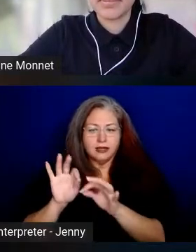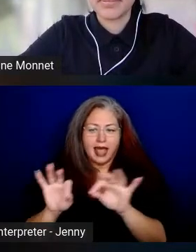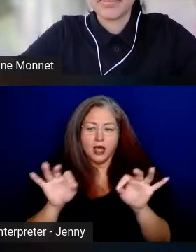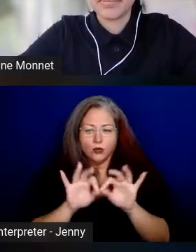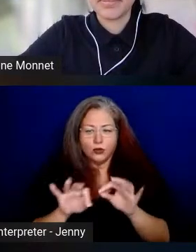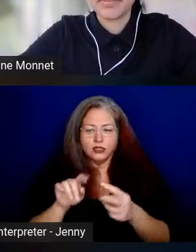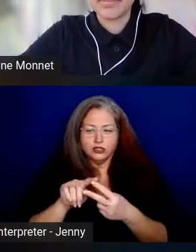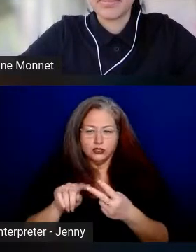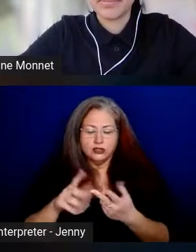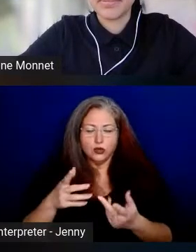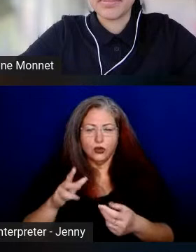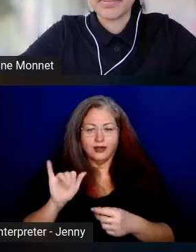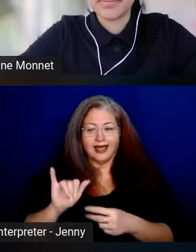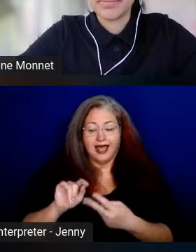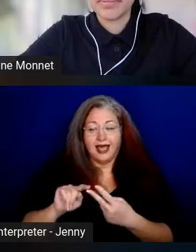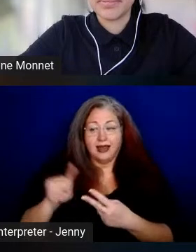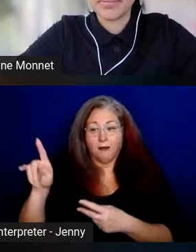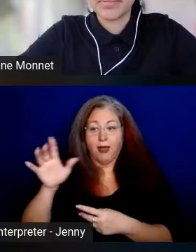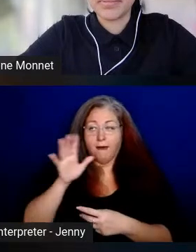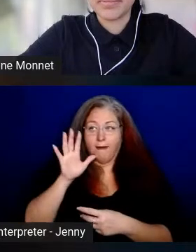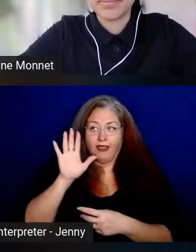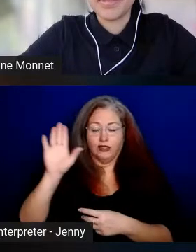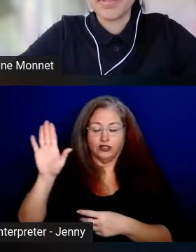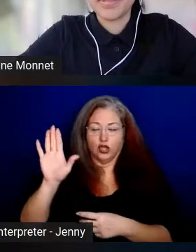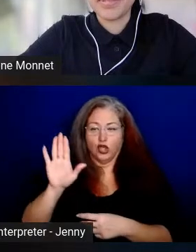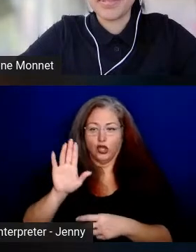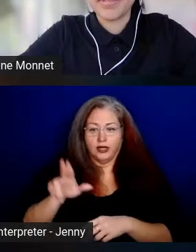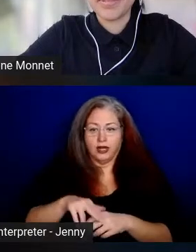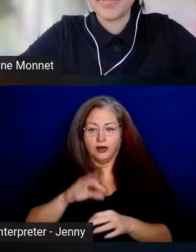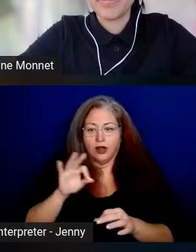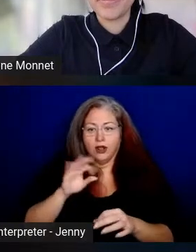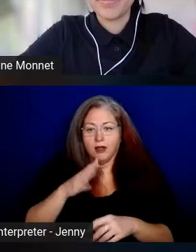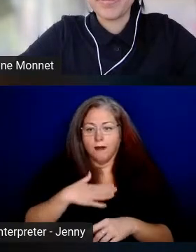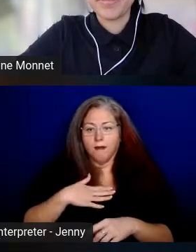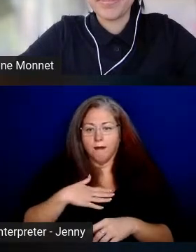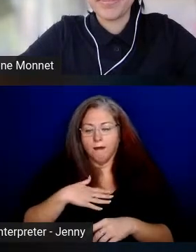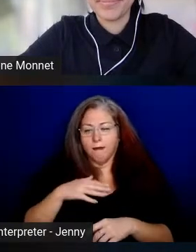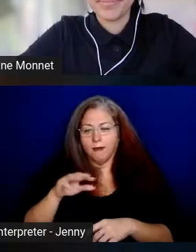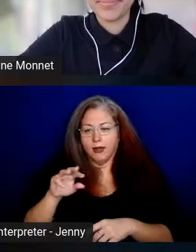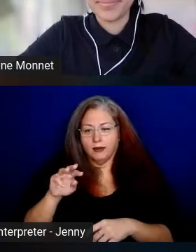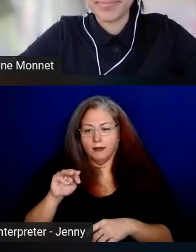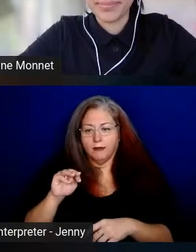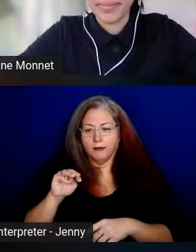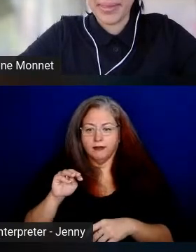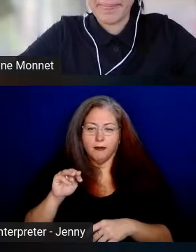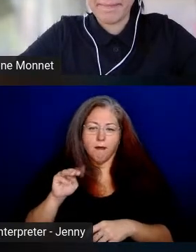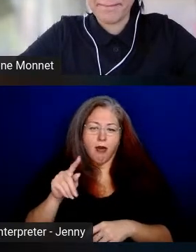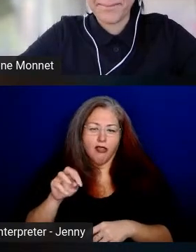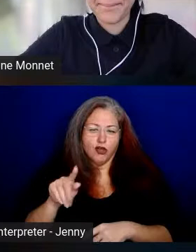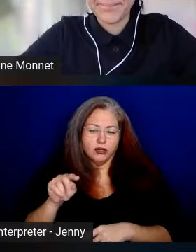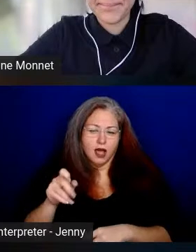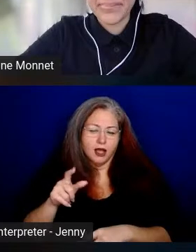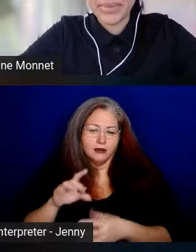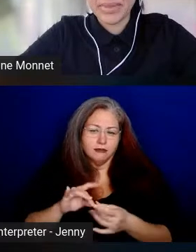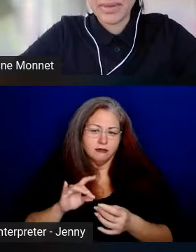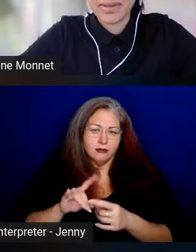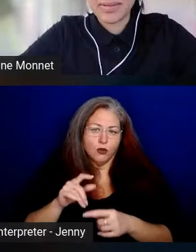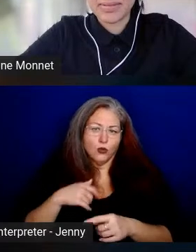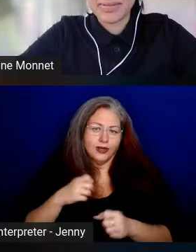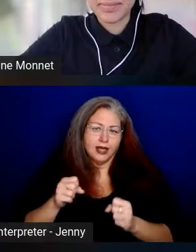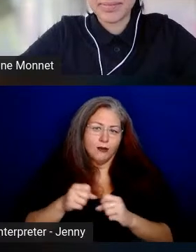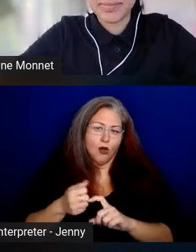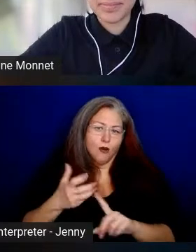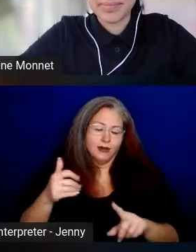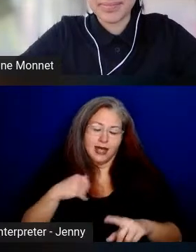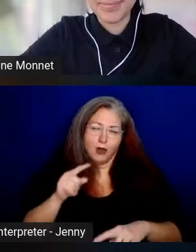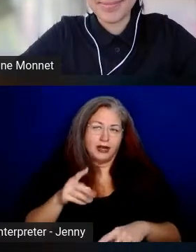is my mother's mother tongue. So my mother tongue too. But, you know, and we can talk about that too, because I only speak,